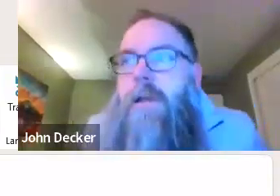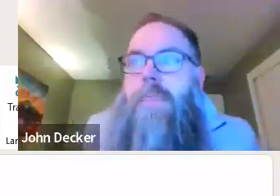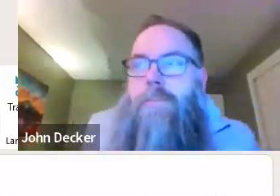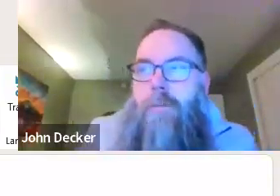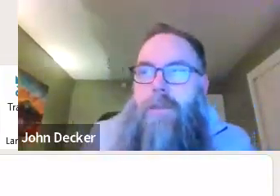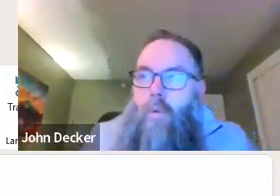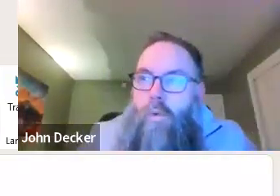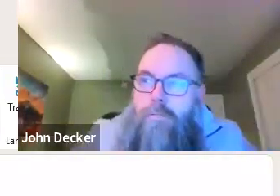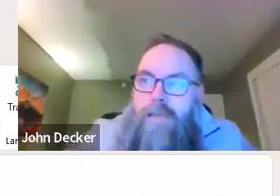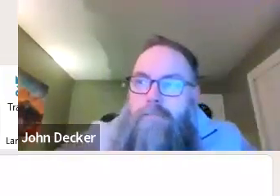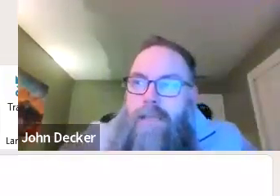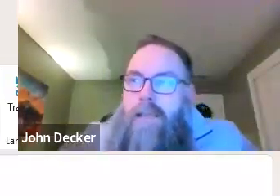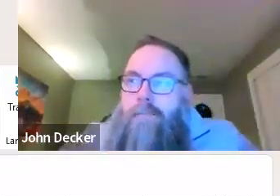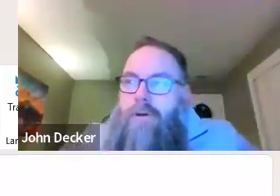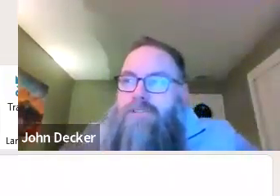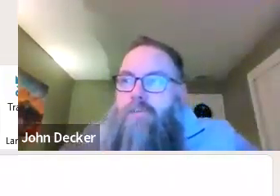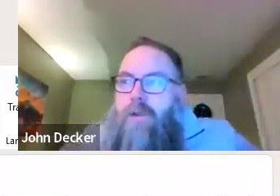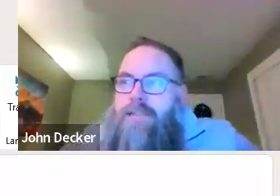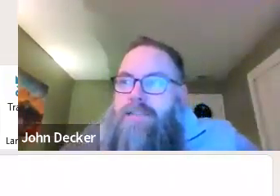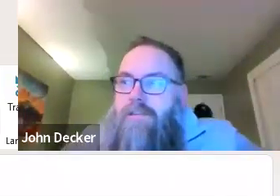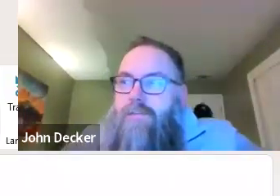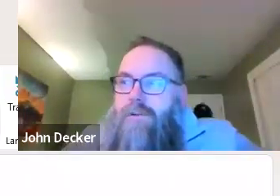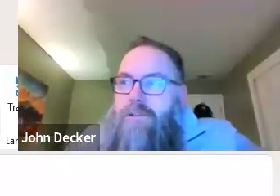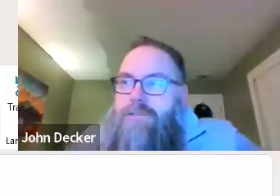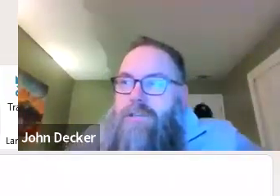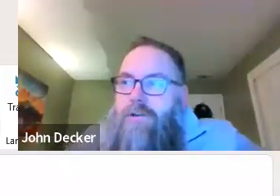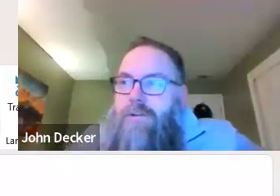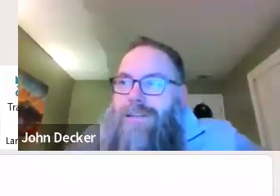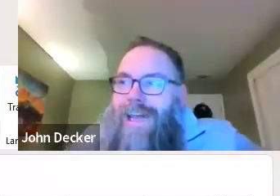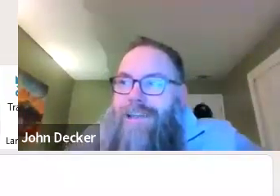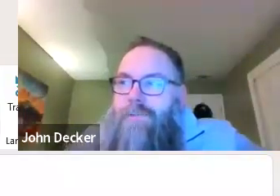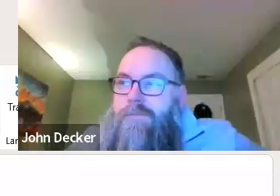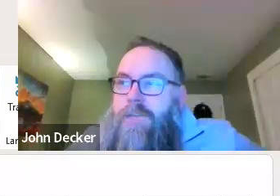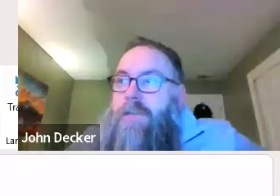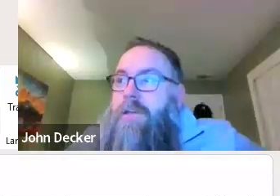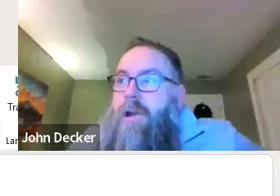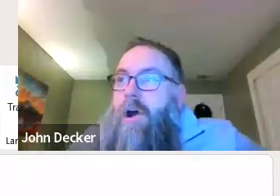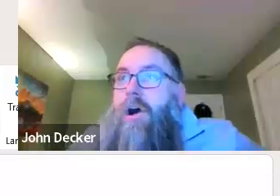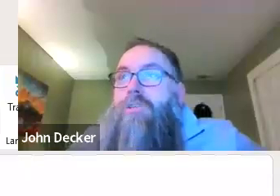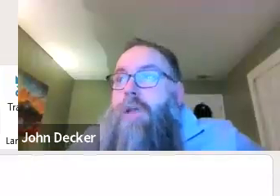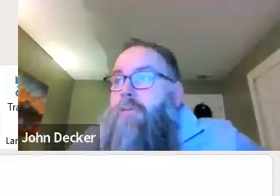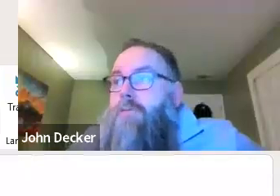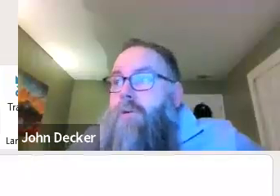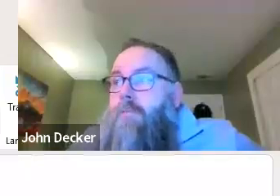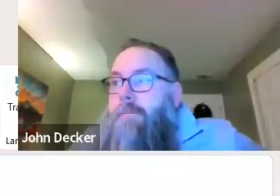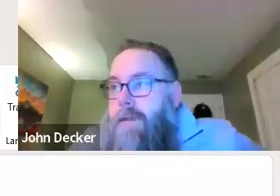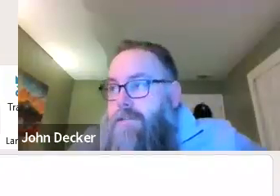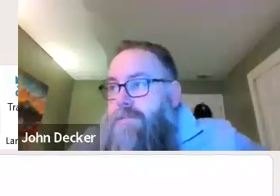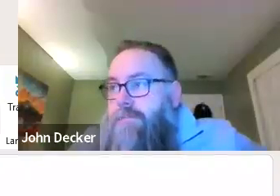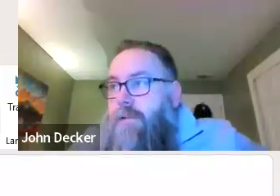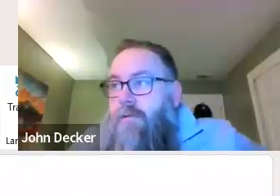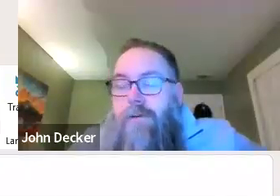2025. The department will be updating posted rates for service code 950 on the rate